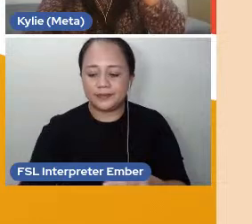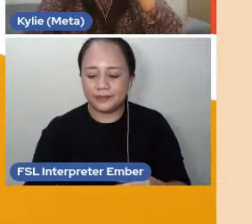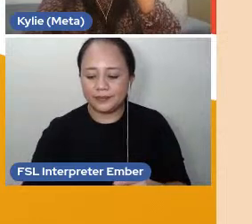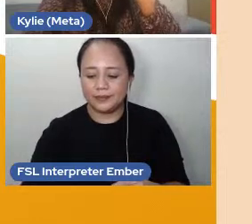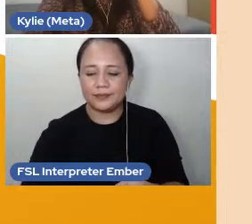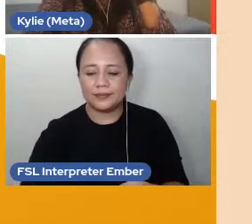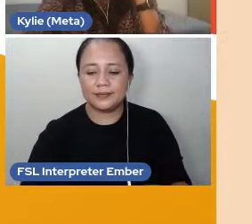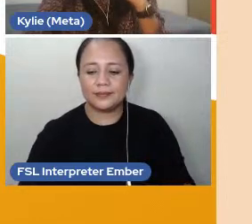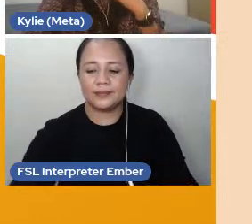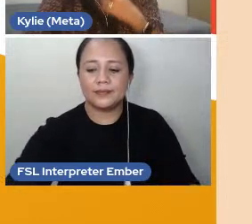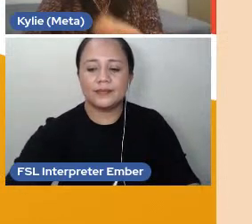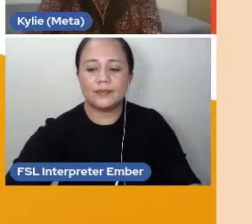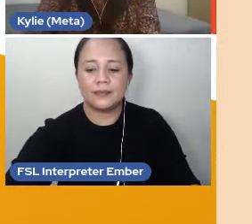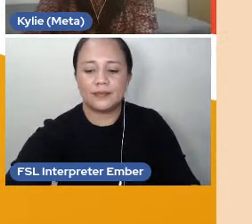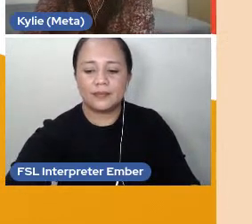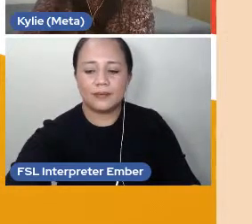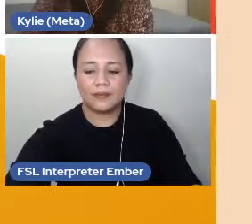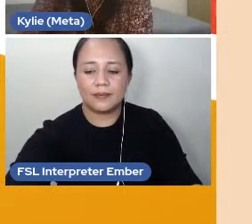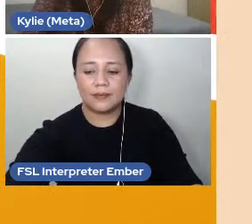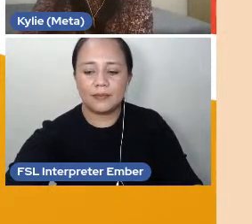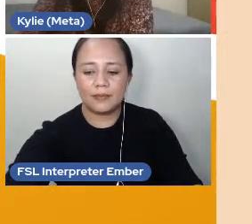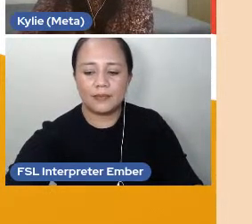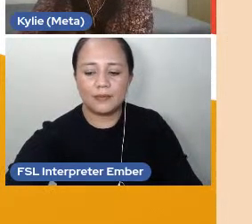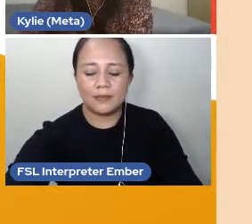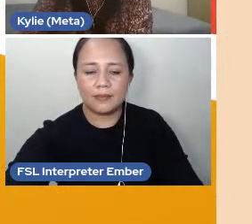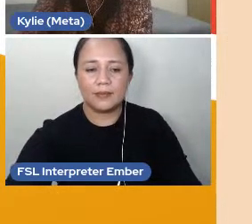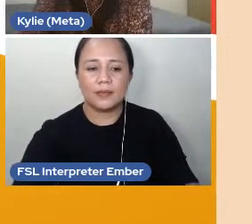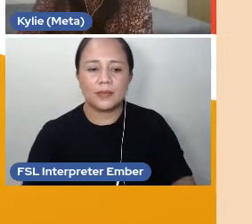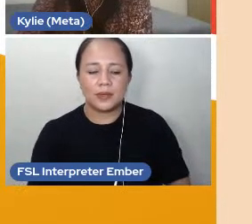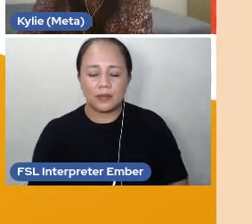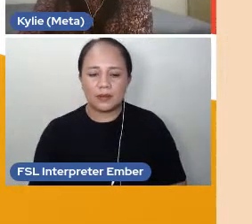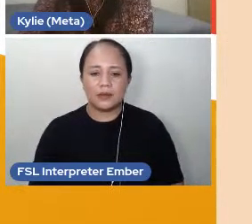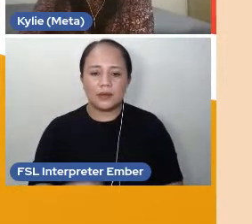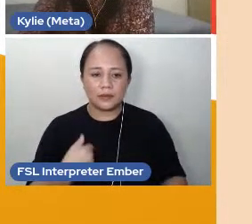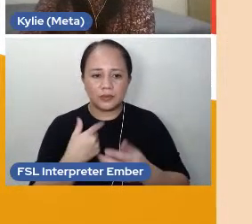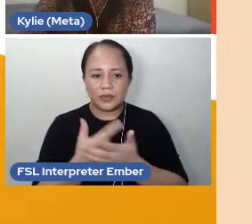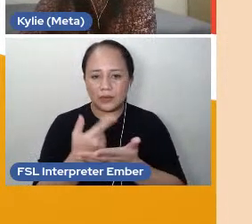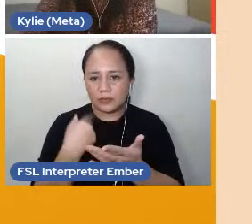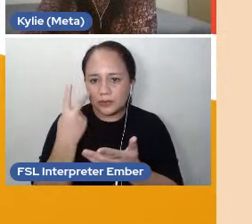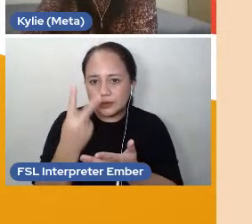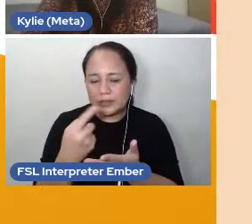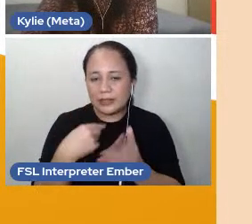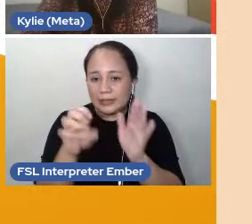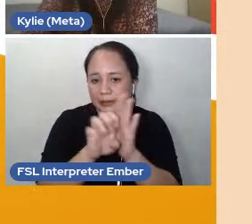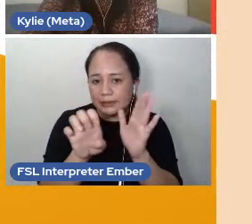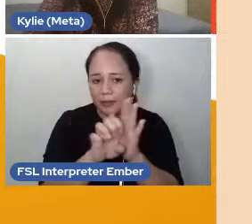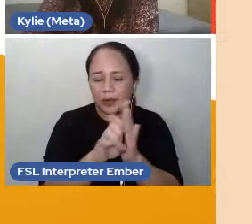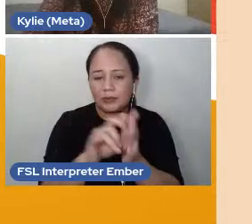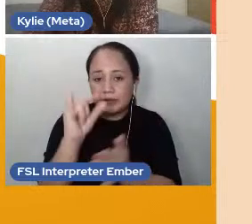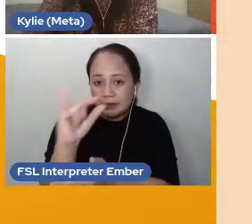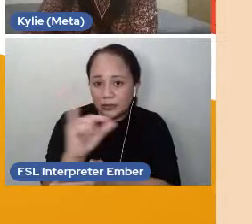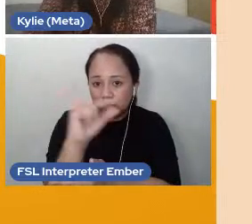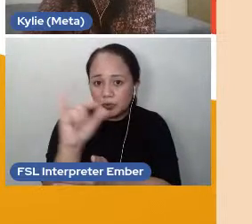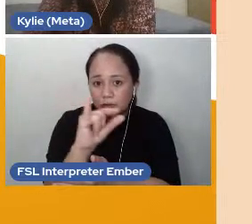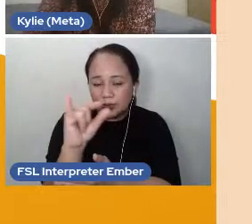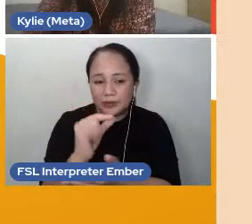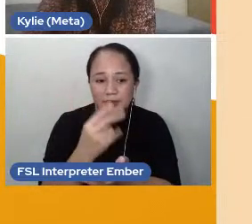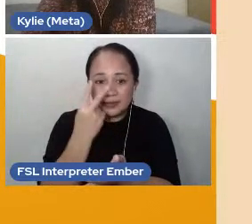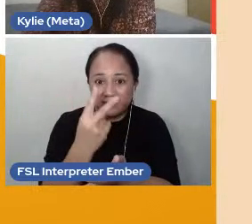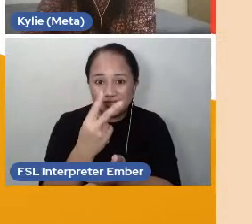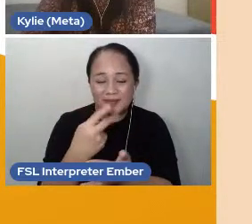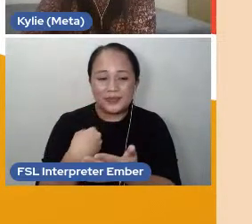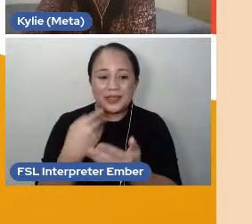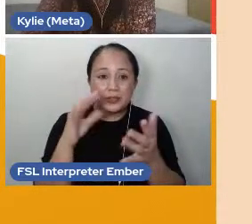paid for by, vote for Helen Chun. And on the right-hand side, you'll see an example of an Instagram an